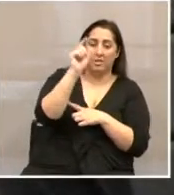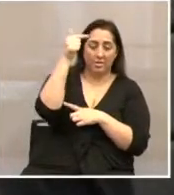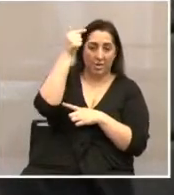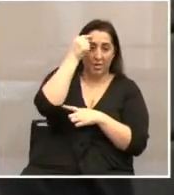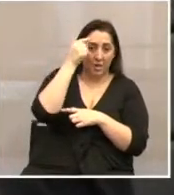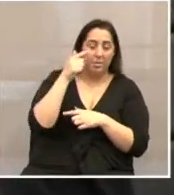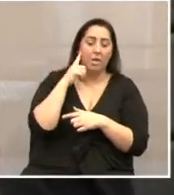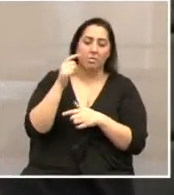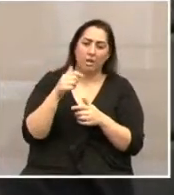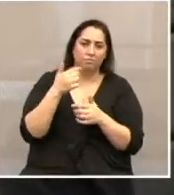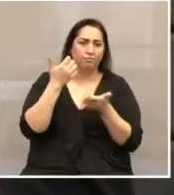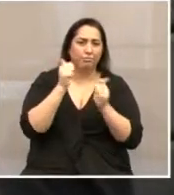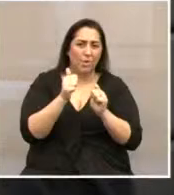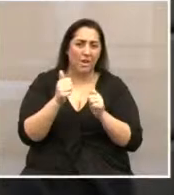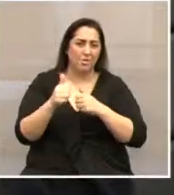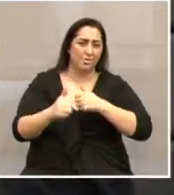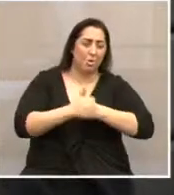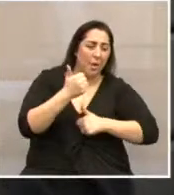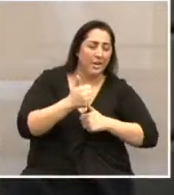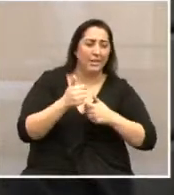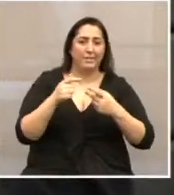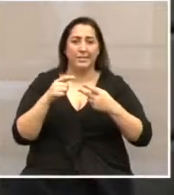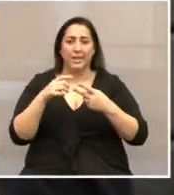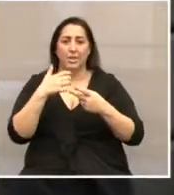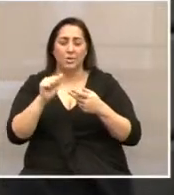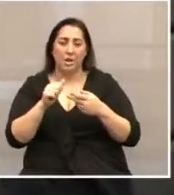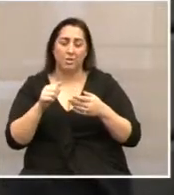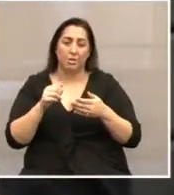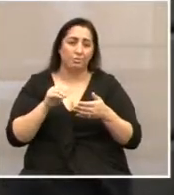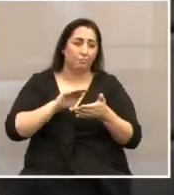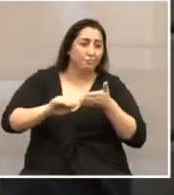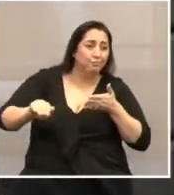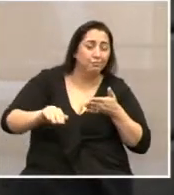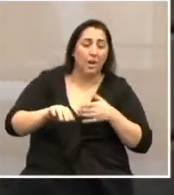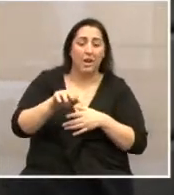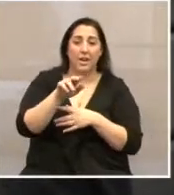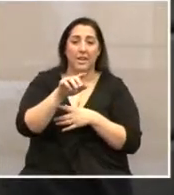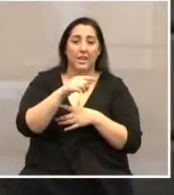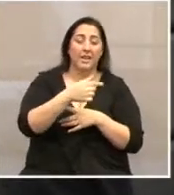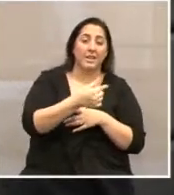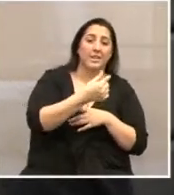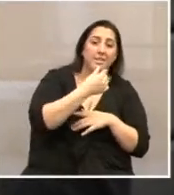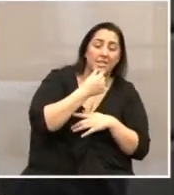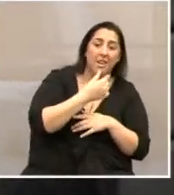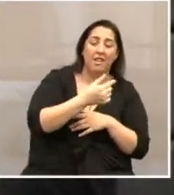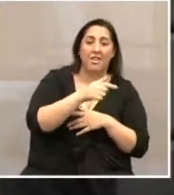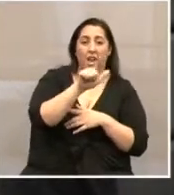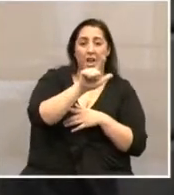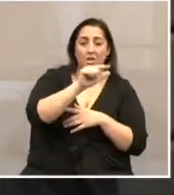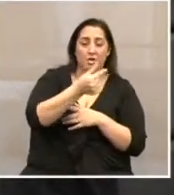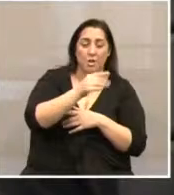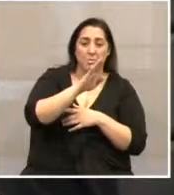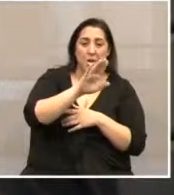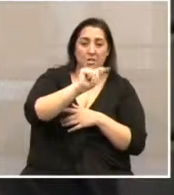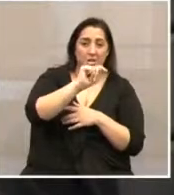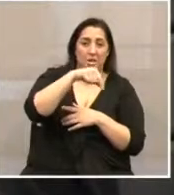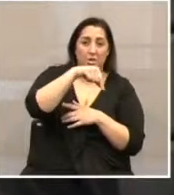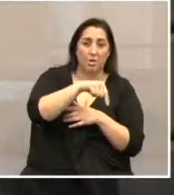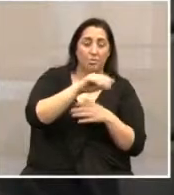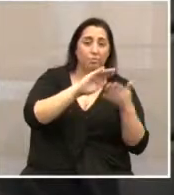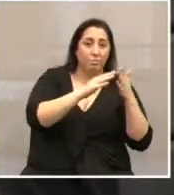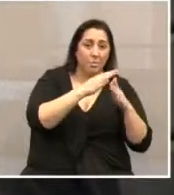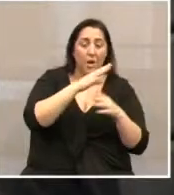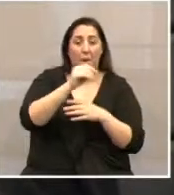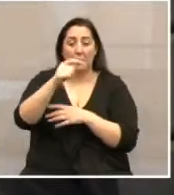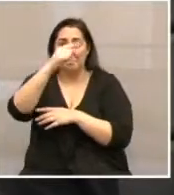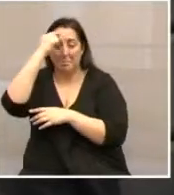the LGBTQ community. Now, the appearance of social media platforms, of course, has intensified this. And